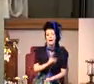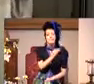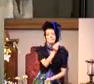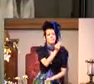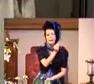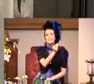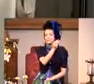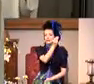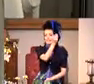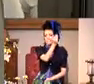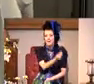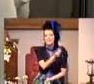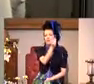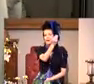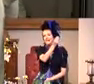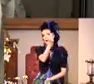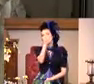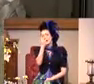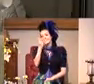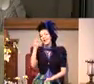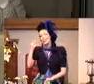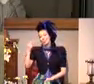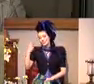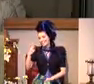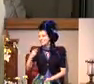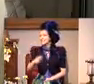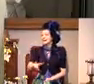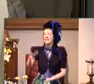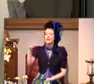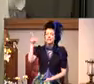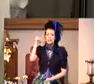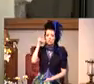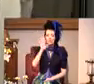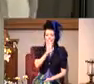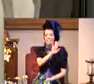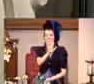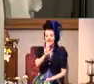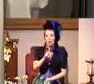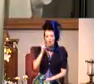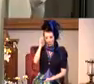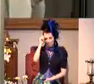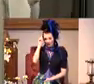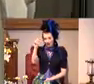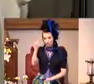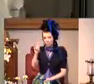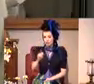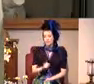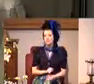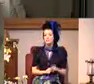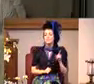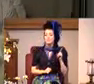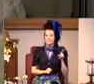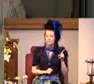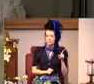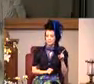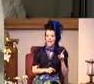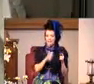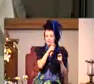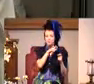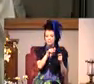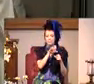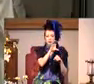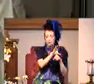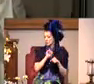that experience was hearing the parallels of the theology that both the United Church of Christ, that particular congregation, and